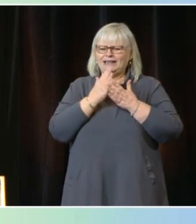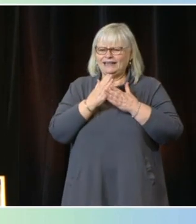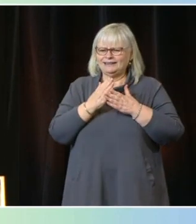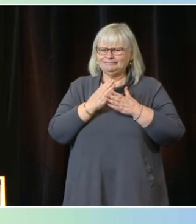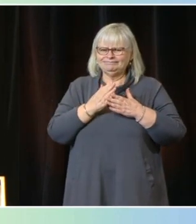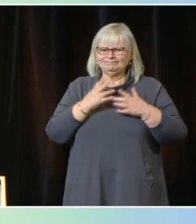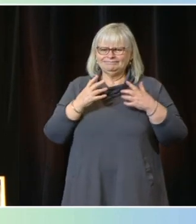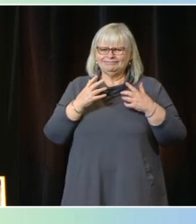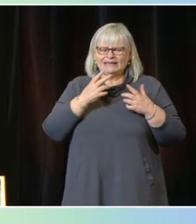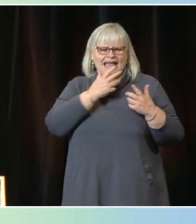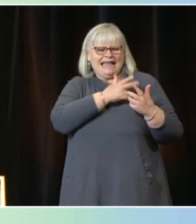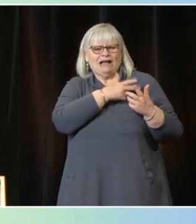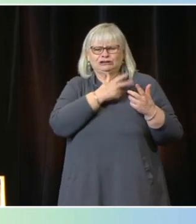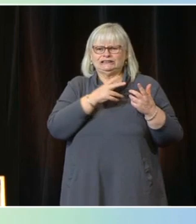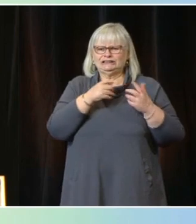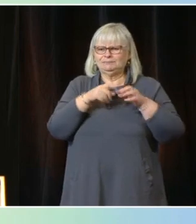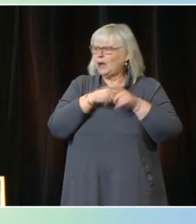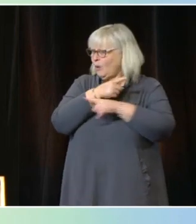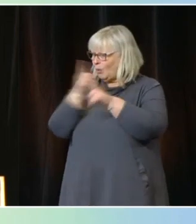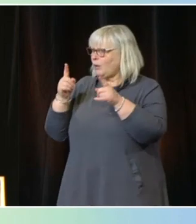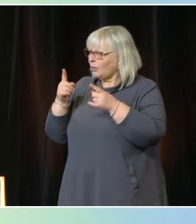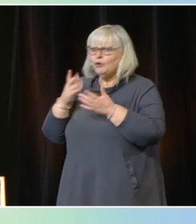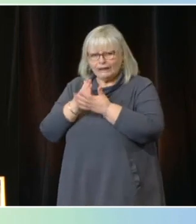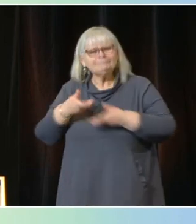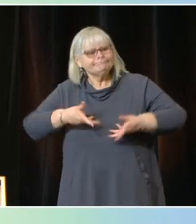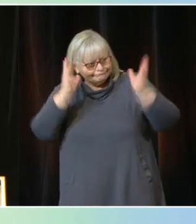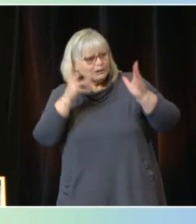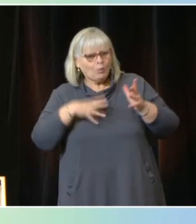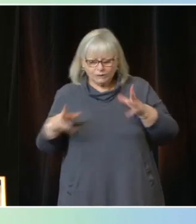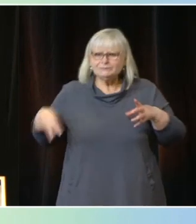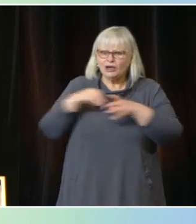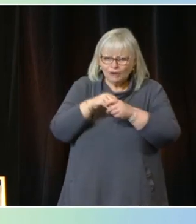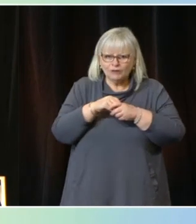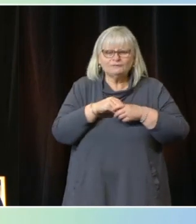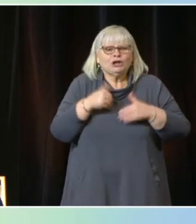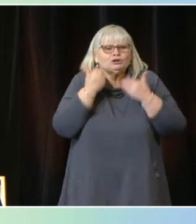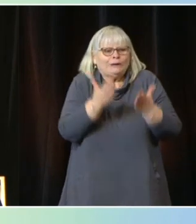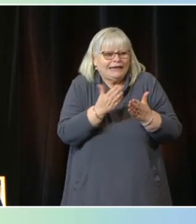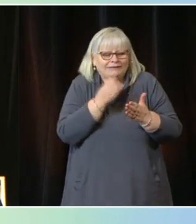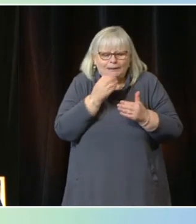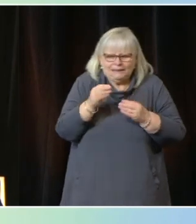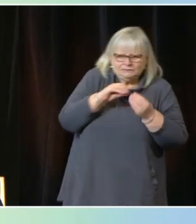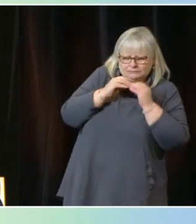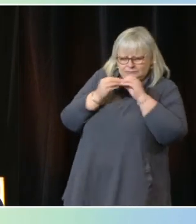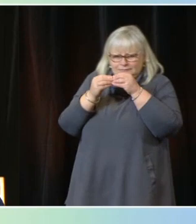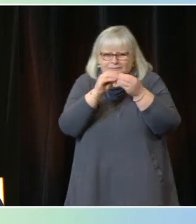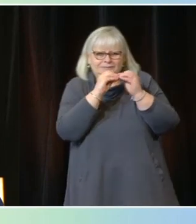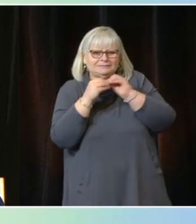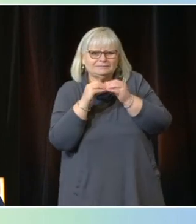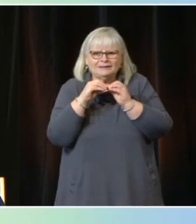by the willingness that you have already shown to give a little we've already made substantial